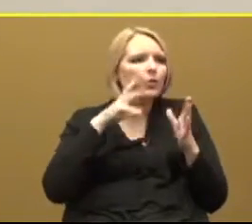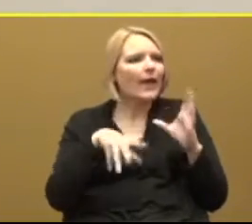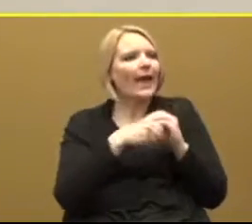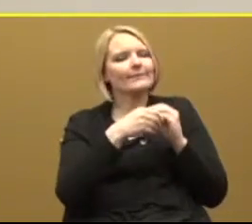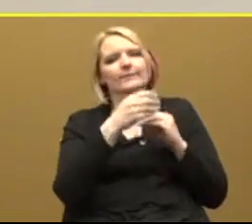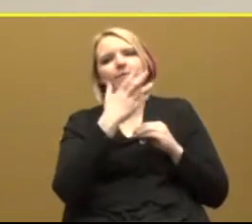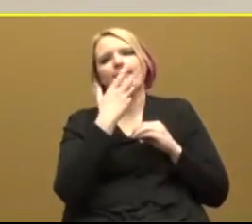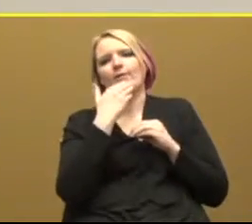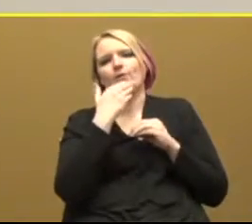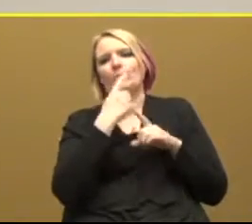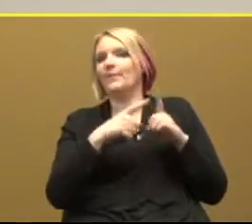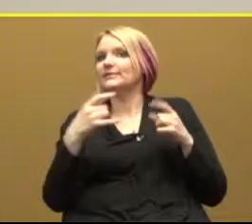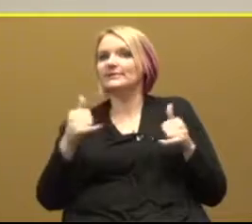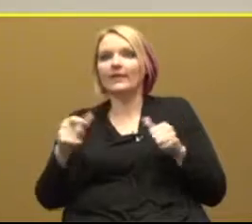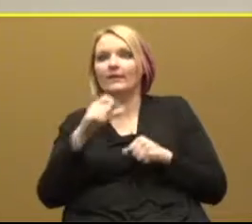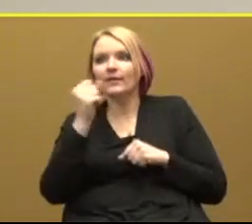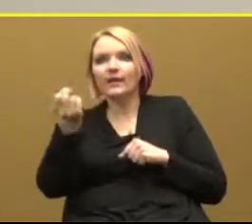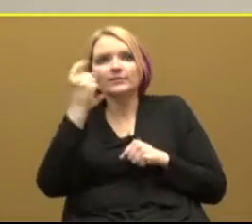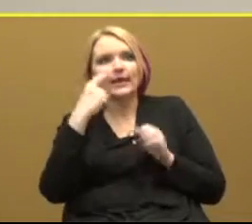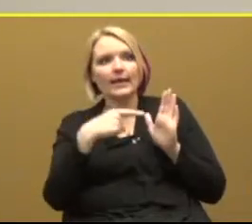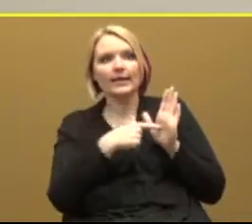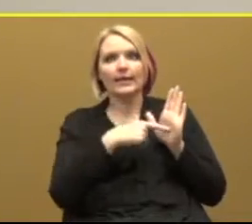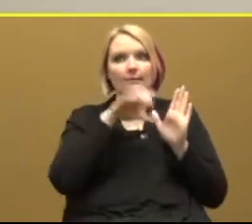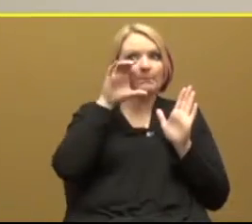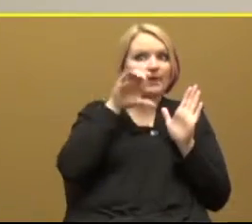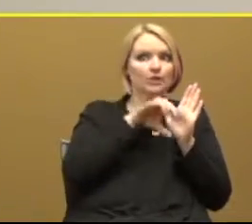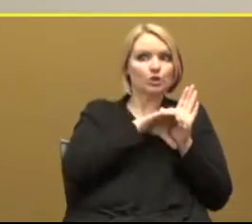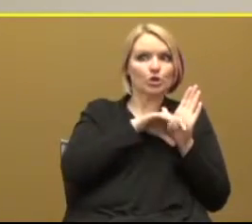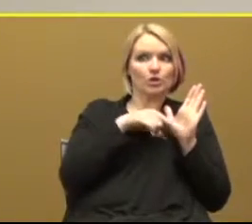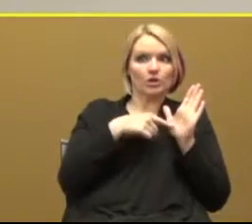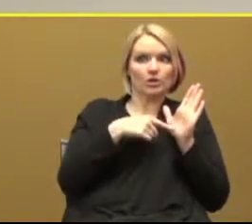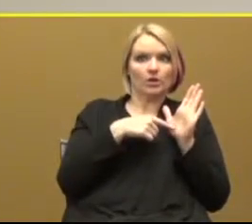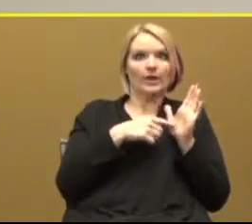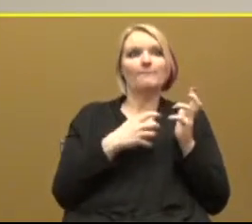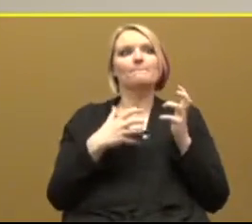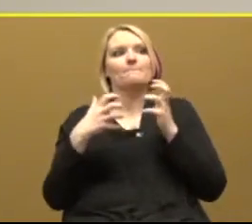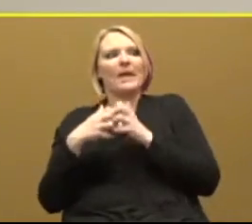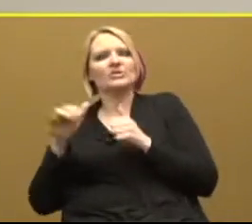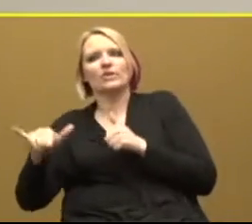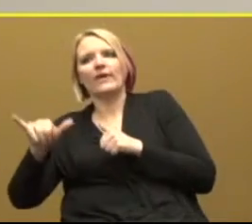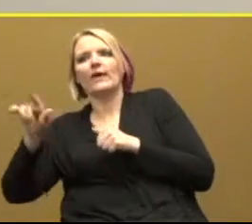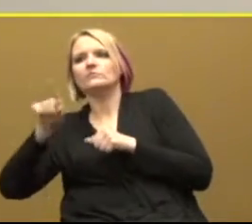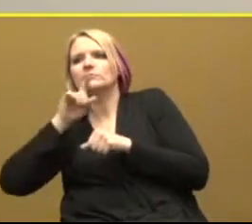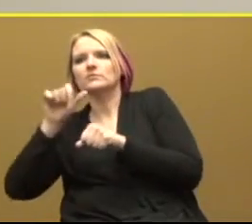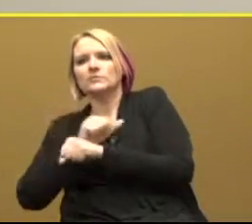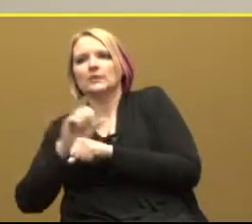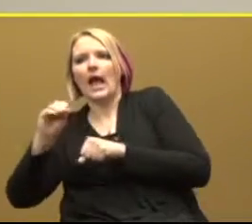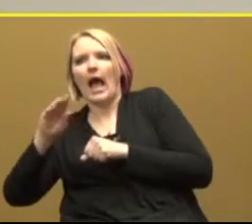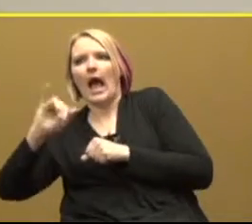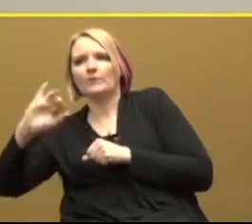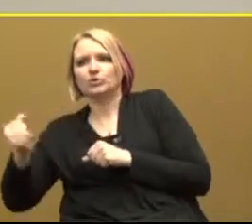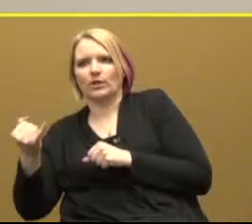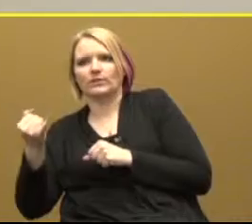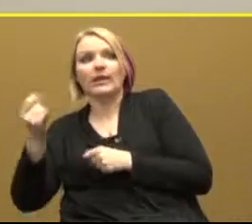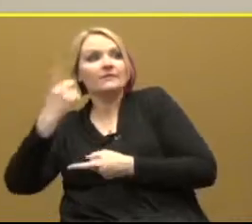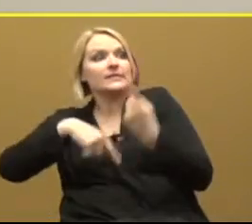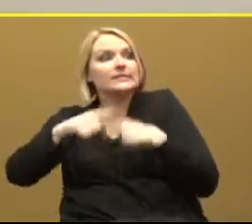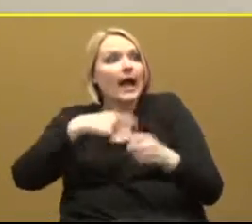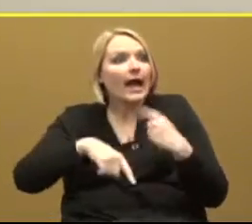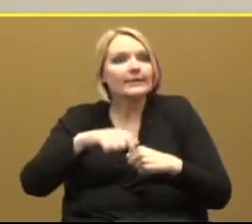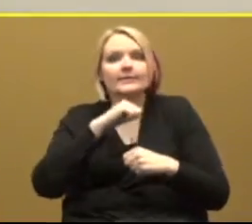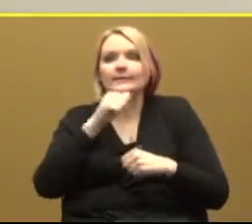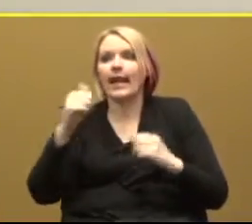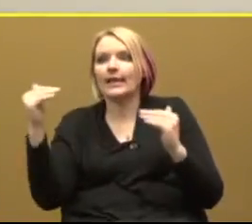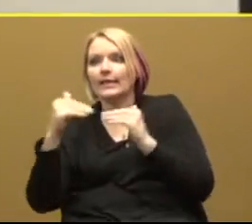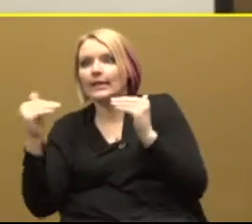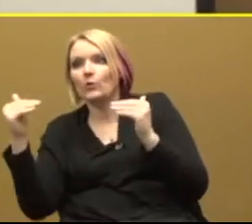not there. They still don't understand that this picture, right, this is just deaf kids, right? So the sign doesn't equal the object,